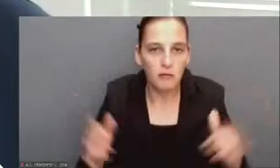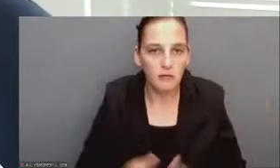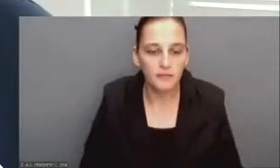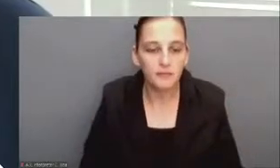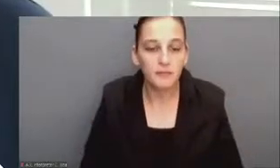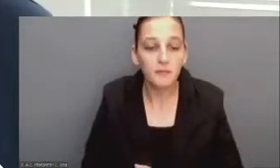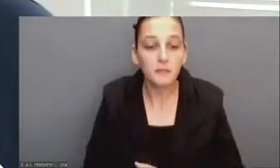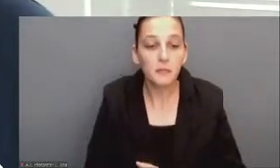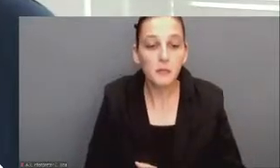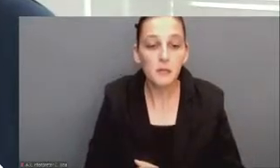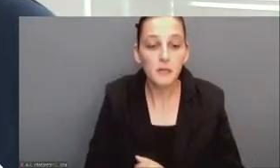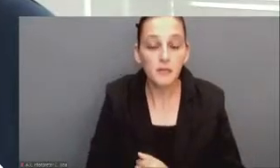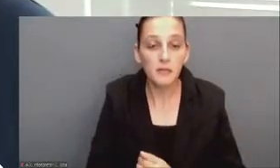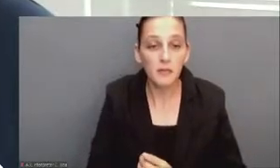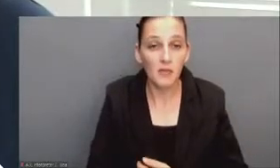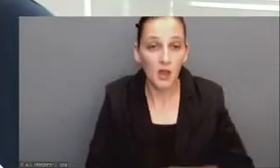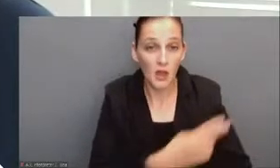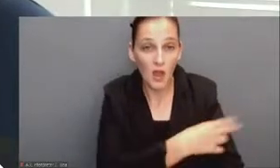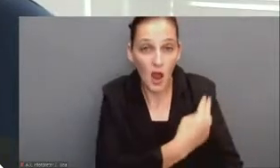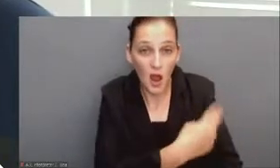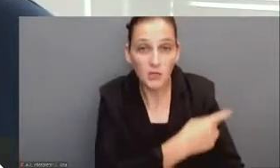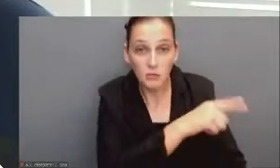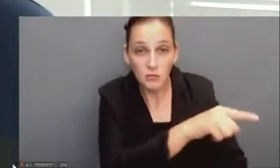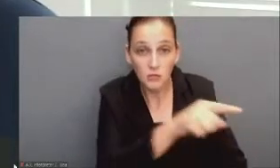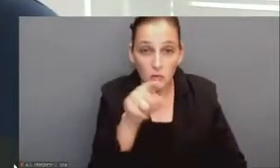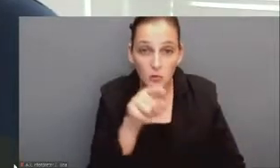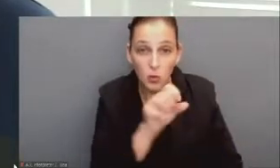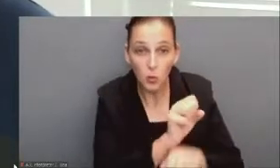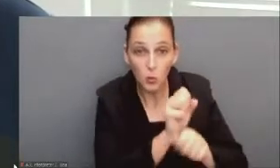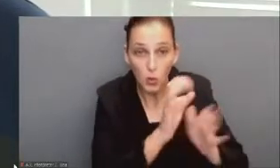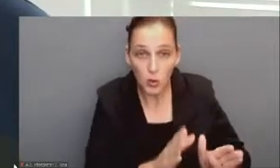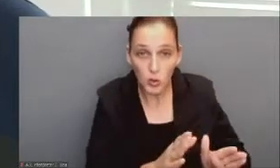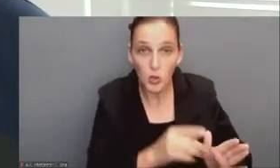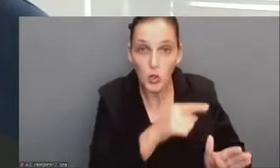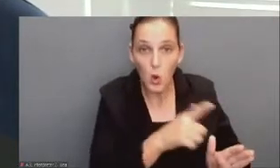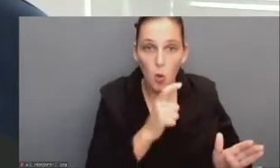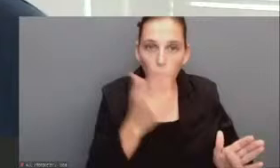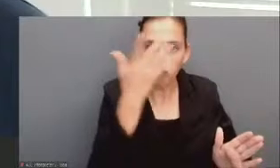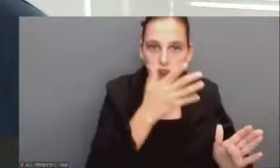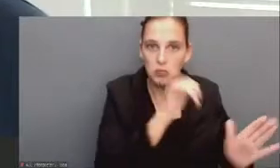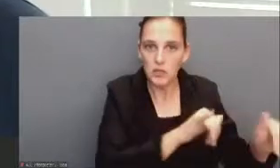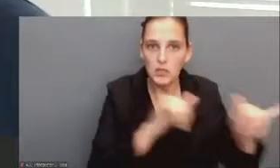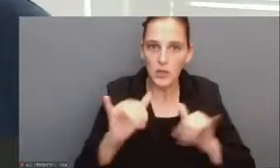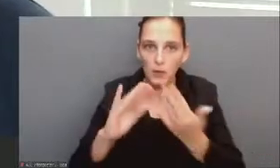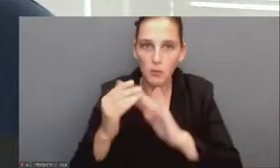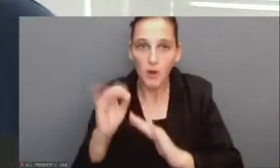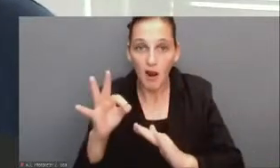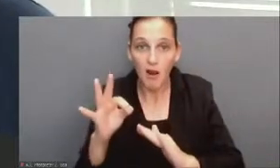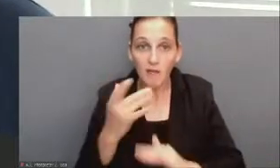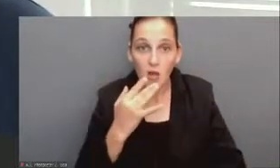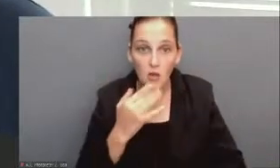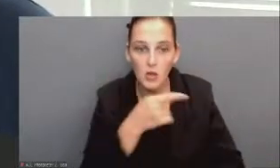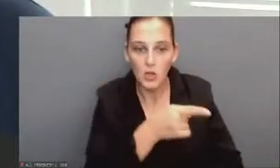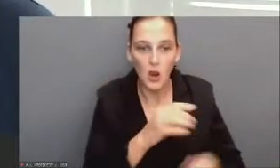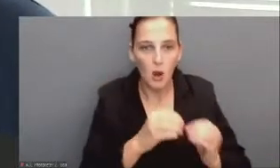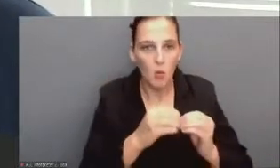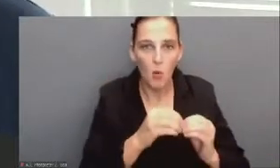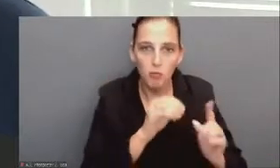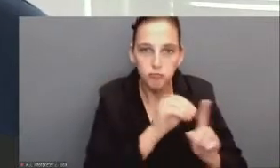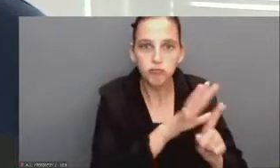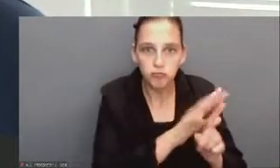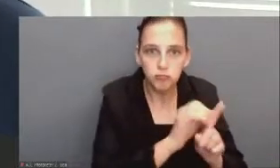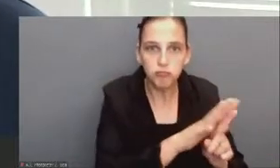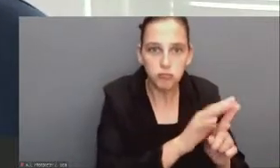workers in our hospitals who reflect their communities of color experience increased exposures to the virus in workplaces with limited access